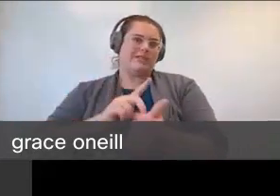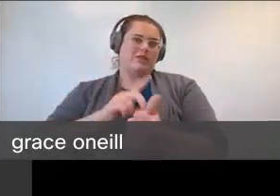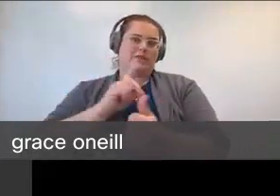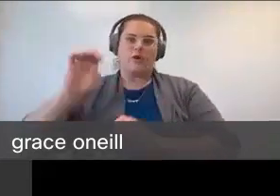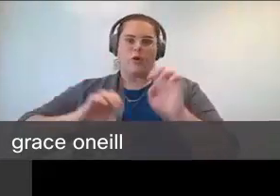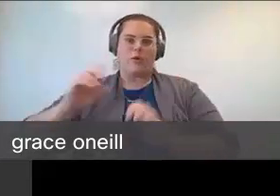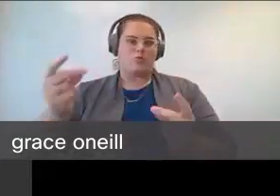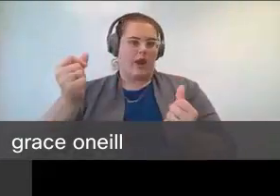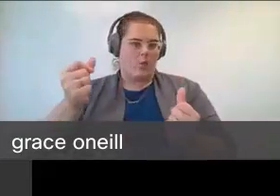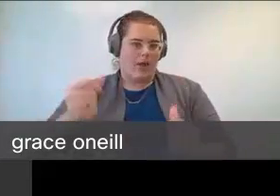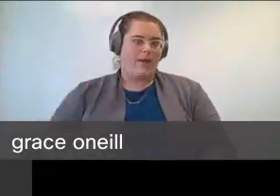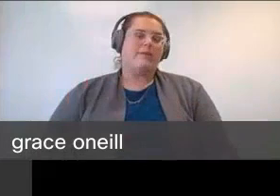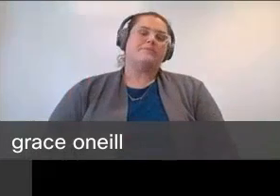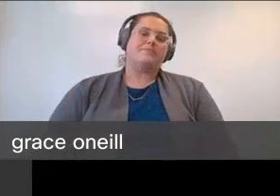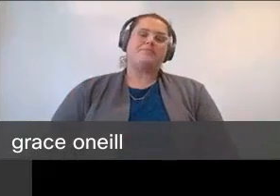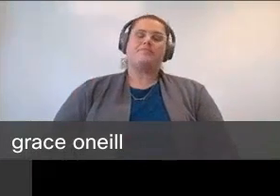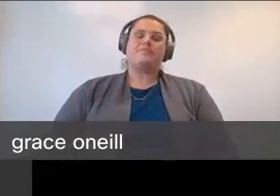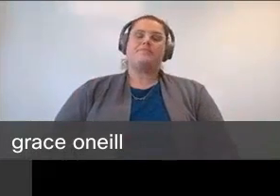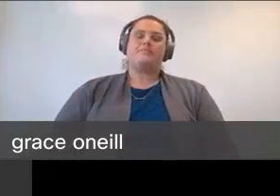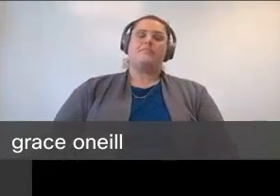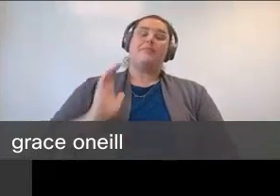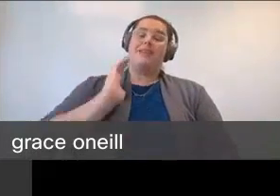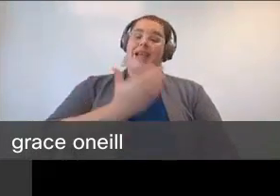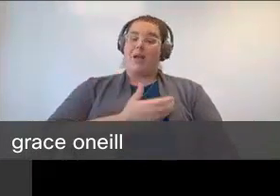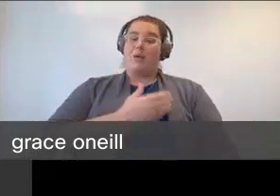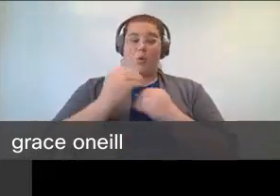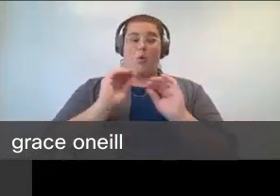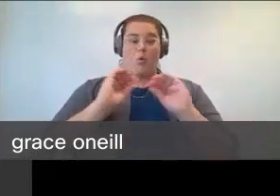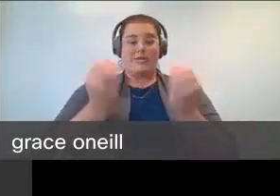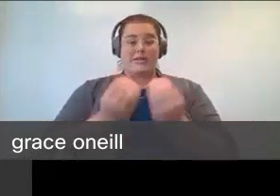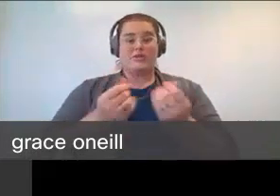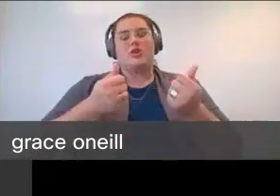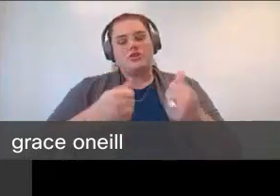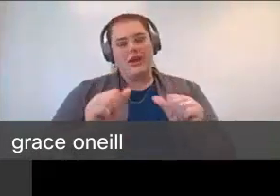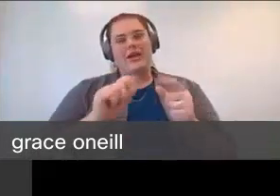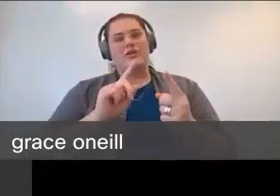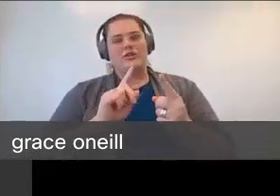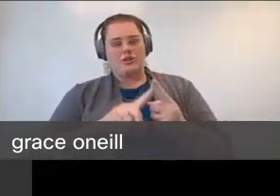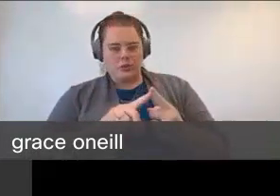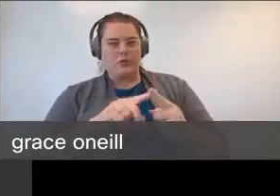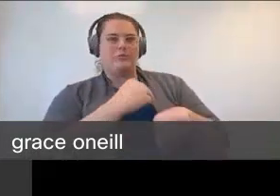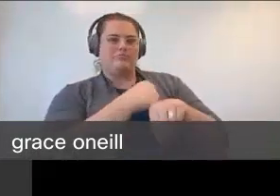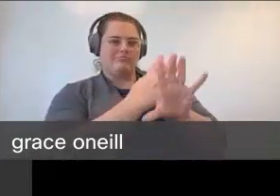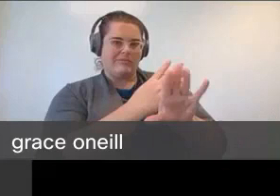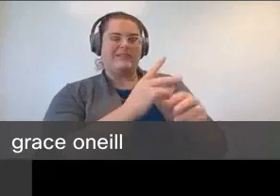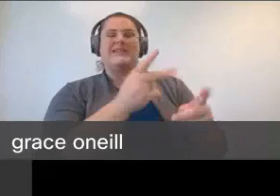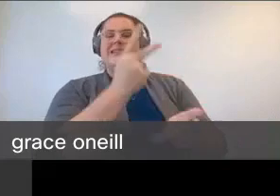Station MD is really, how can we assess an individual in a non-disruptive, stable environment and keep them at home whenever